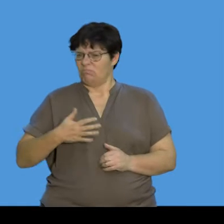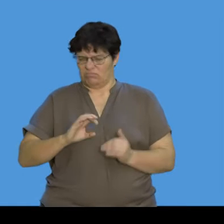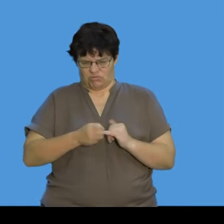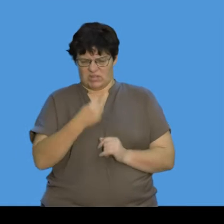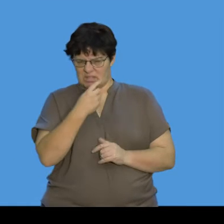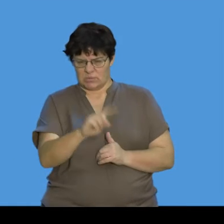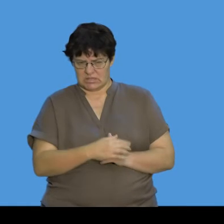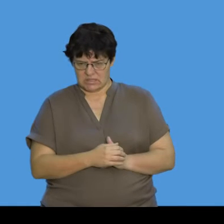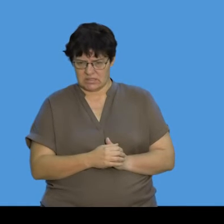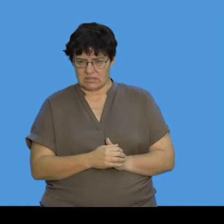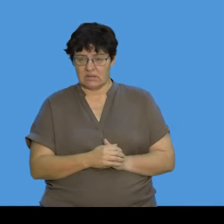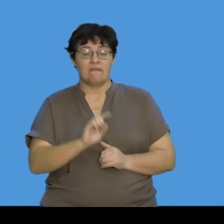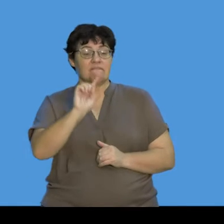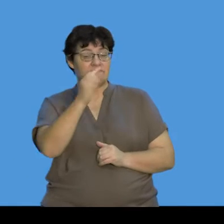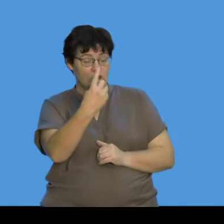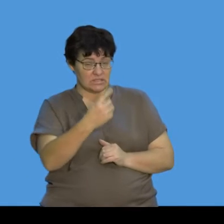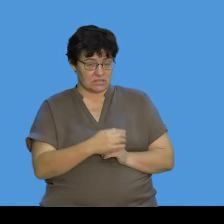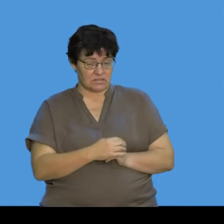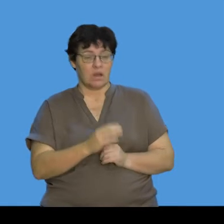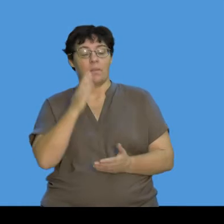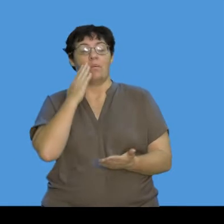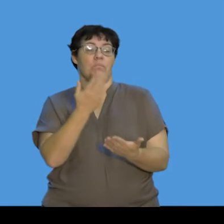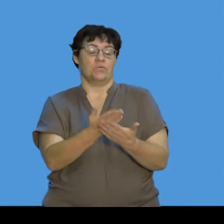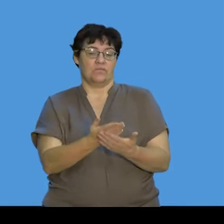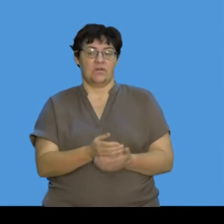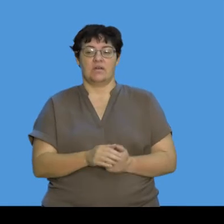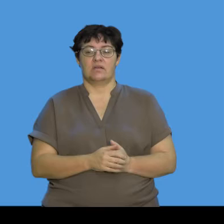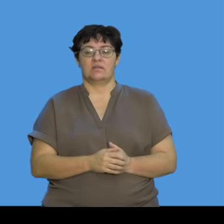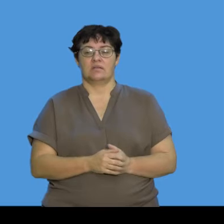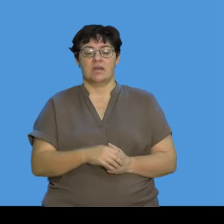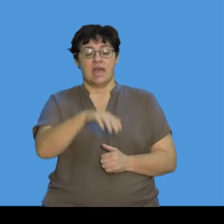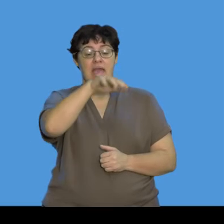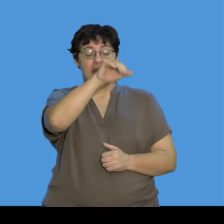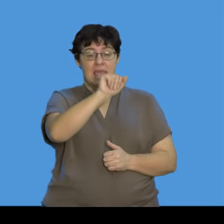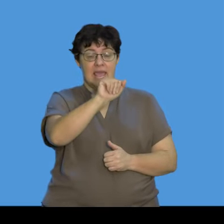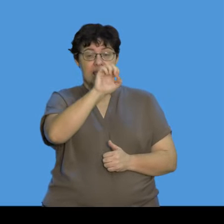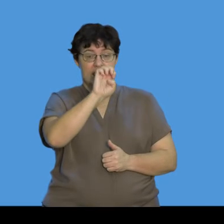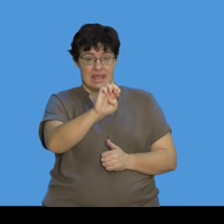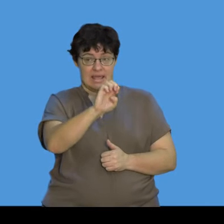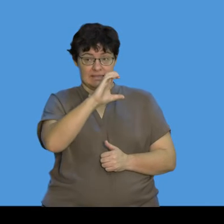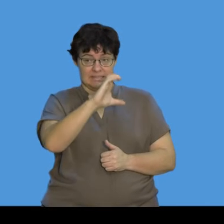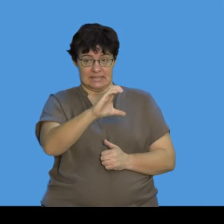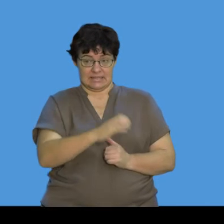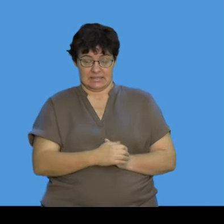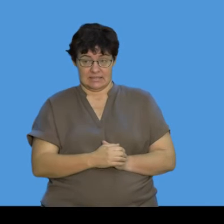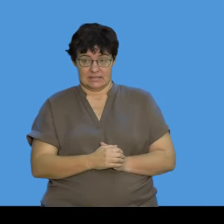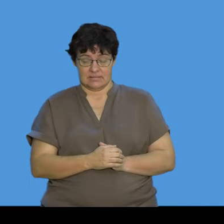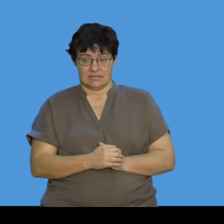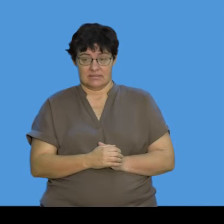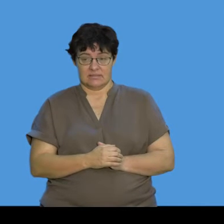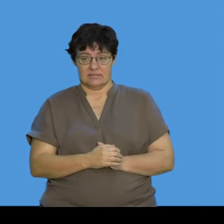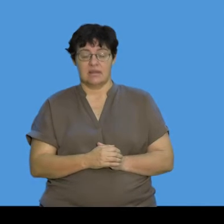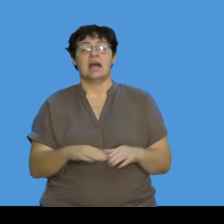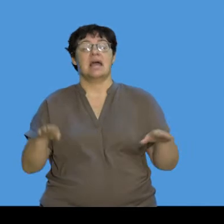say? The first condition is to prove that AEC, right,